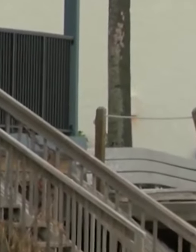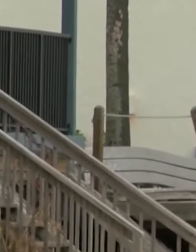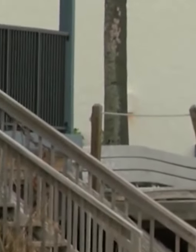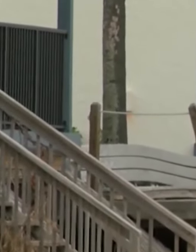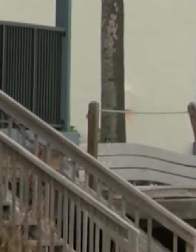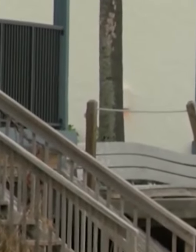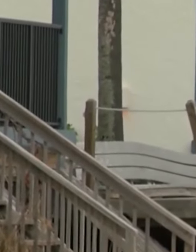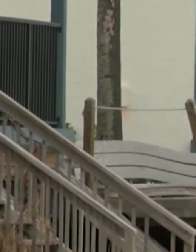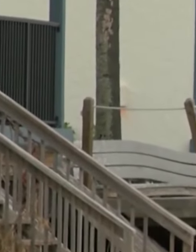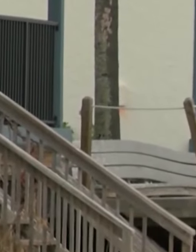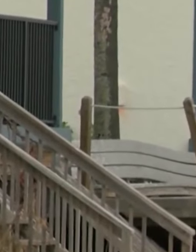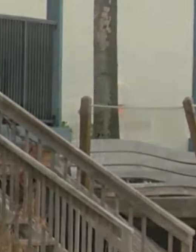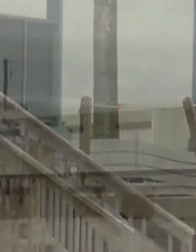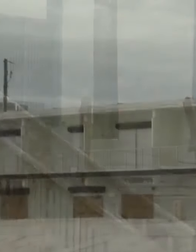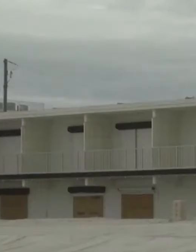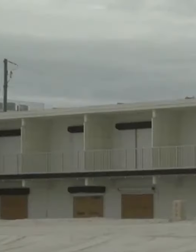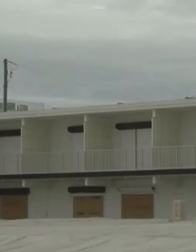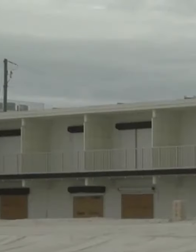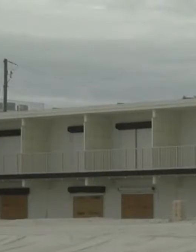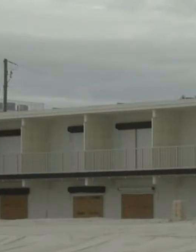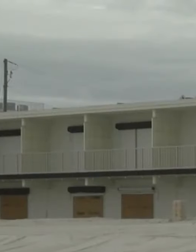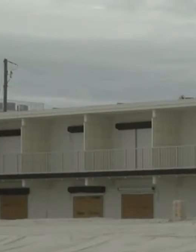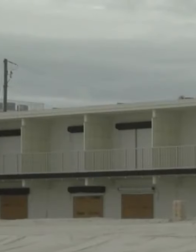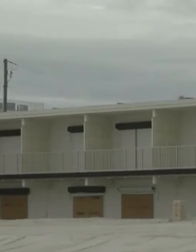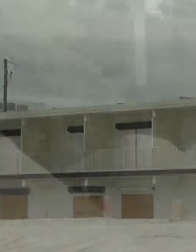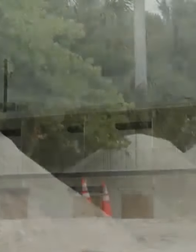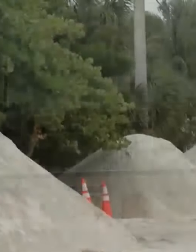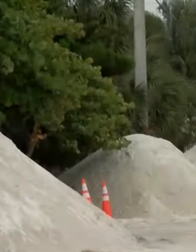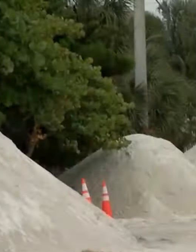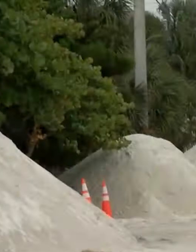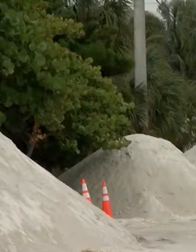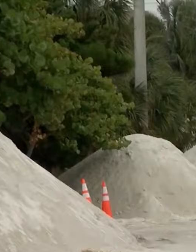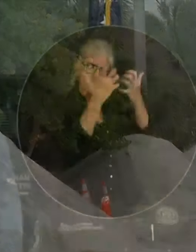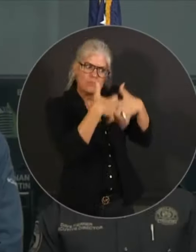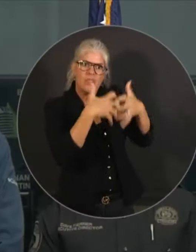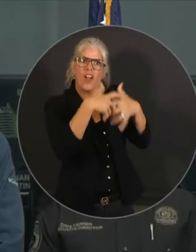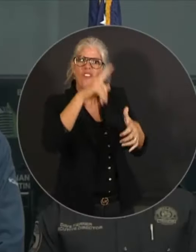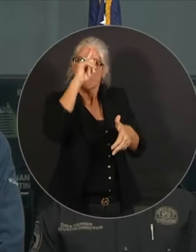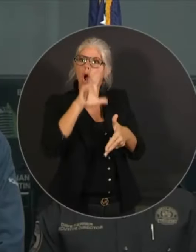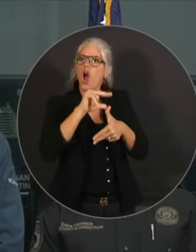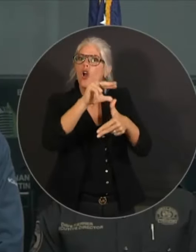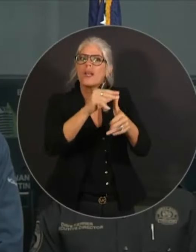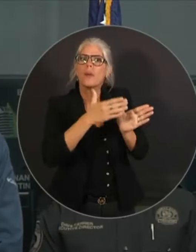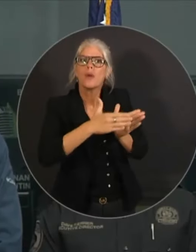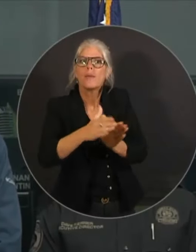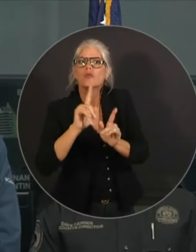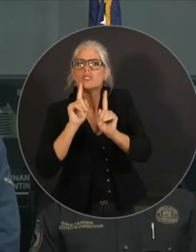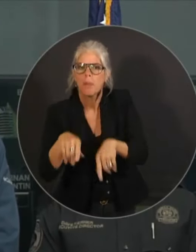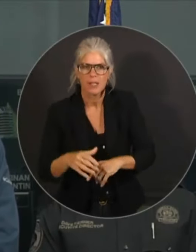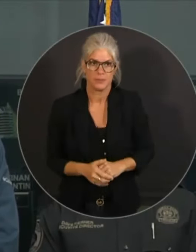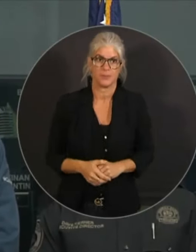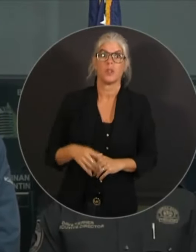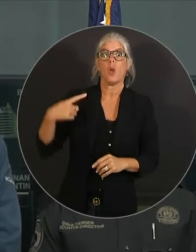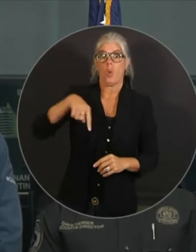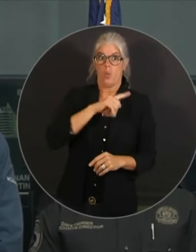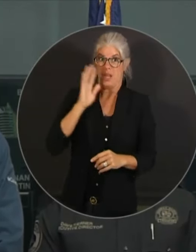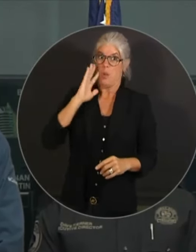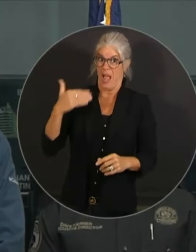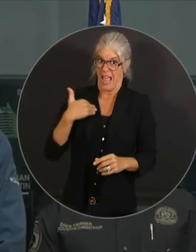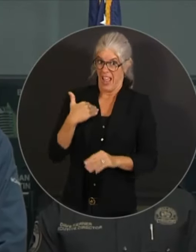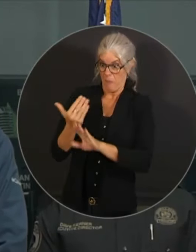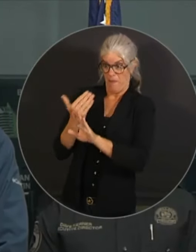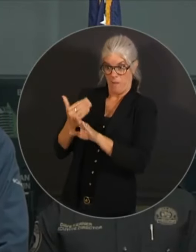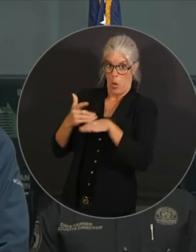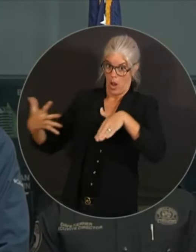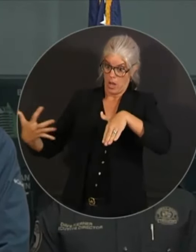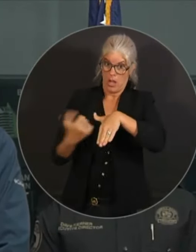tomorrow. Landfall is expected around 11 p.m. Wednesday. We will have, before landfall,